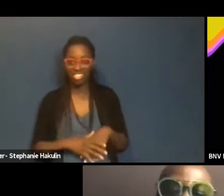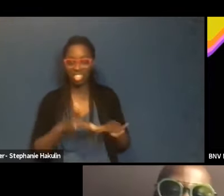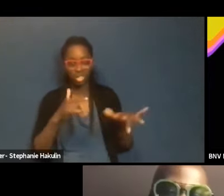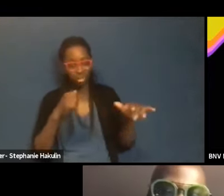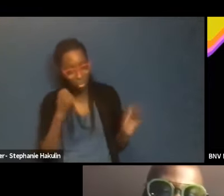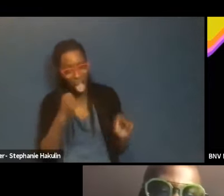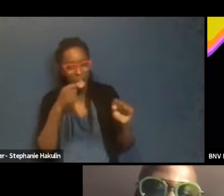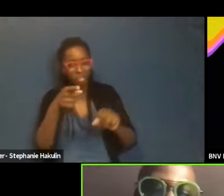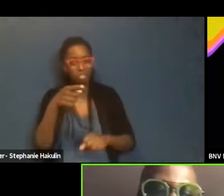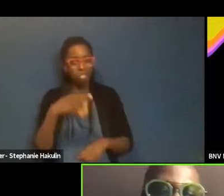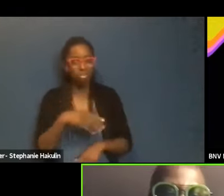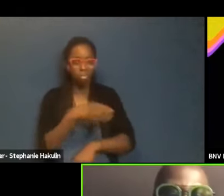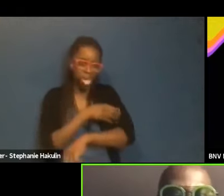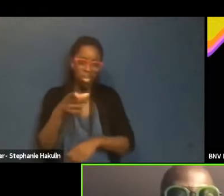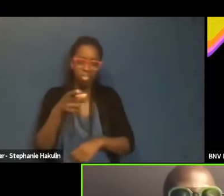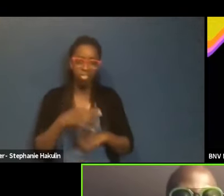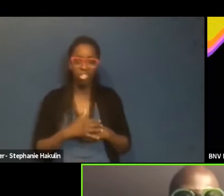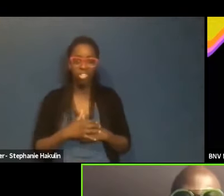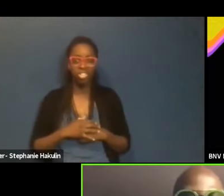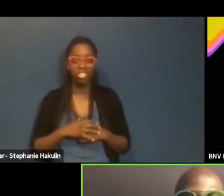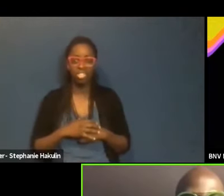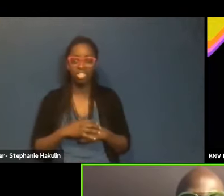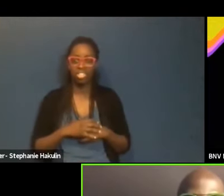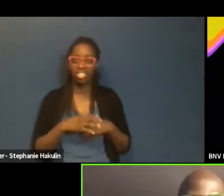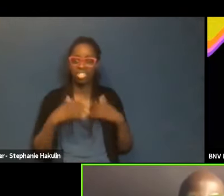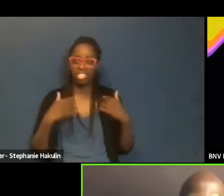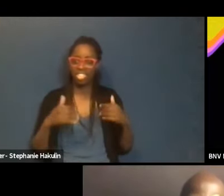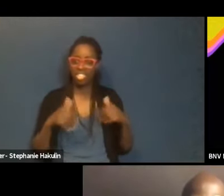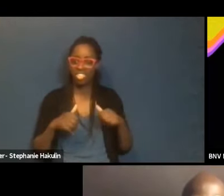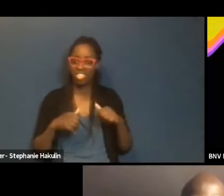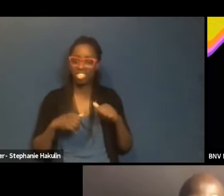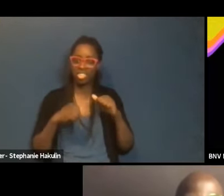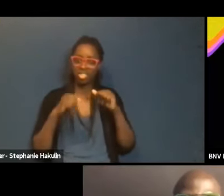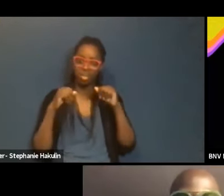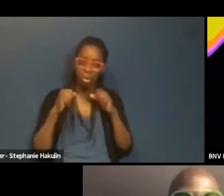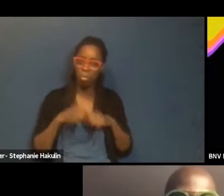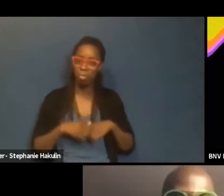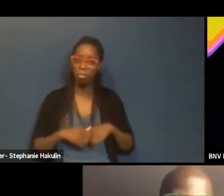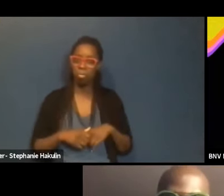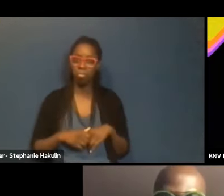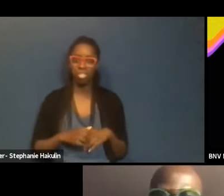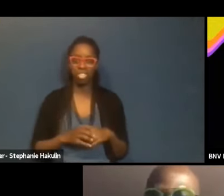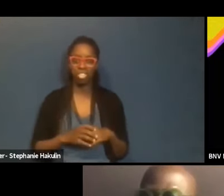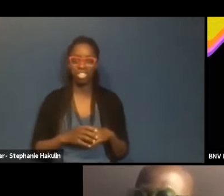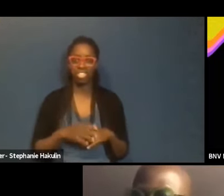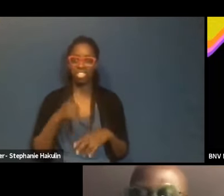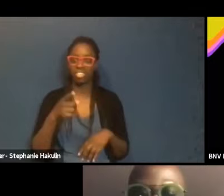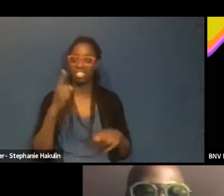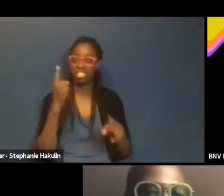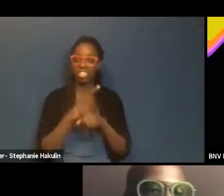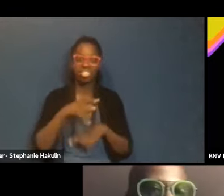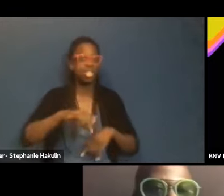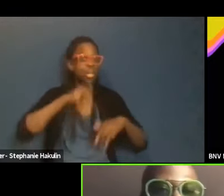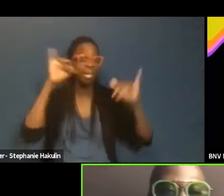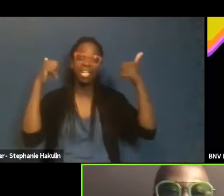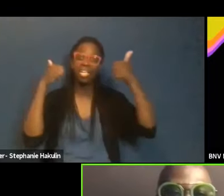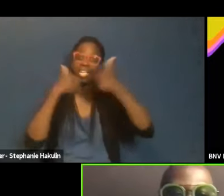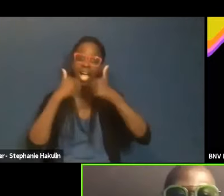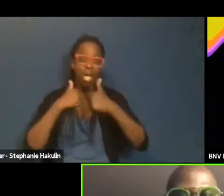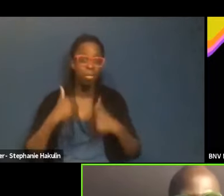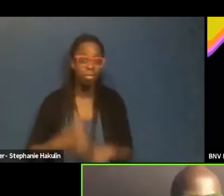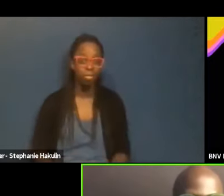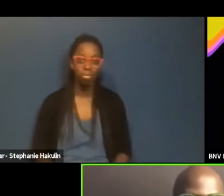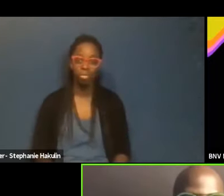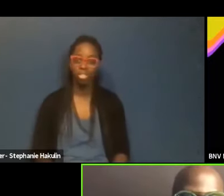Let's go. Come on, Mozzie. You right. It's not a game. It's not a game. Listen, man. That's